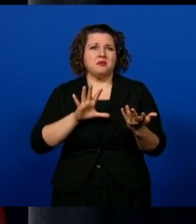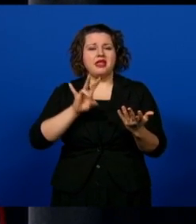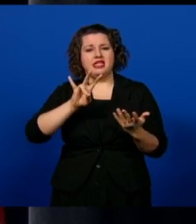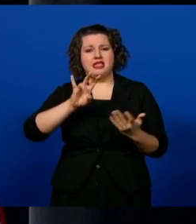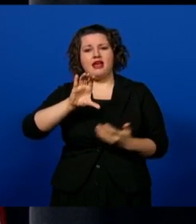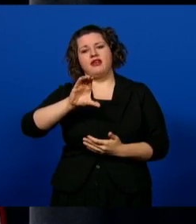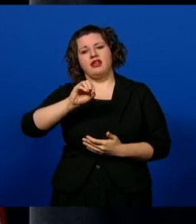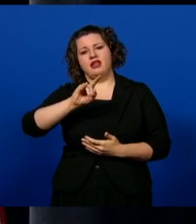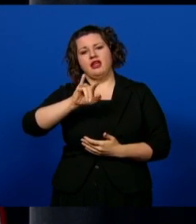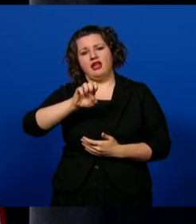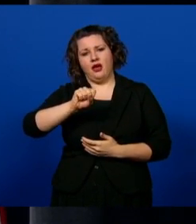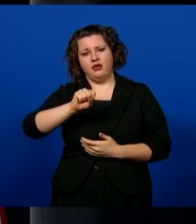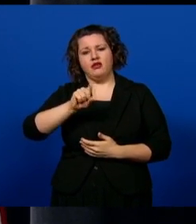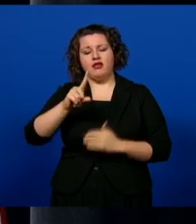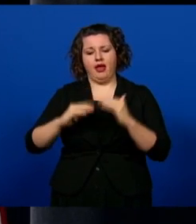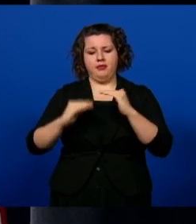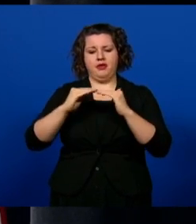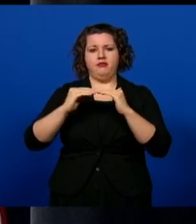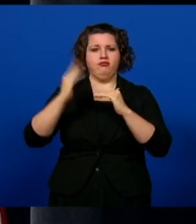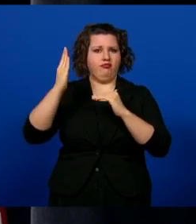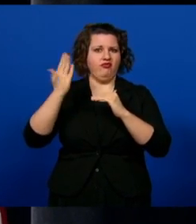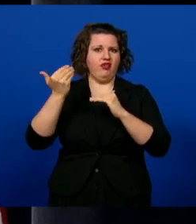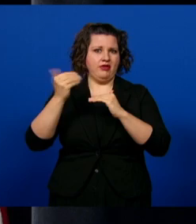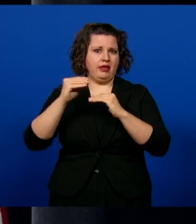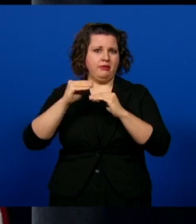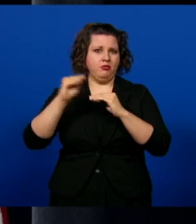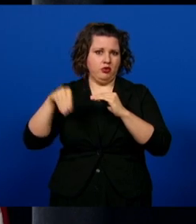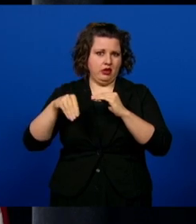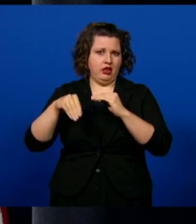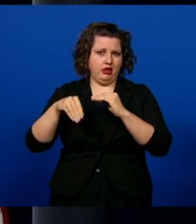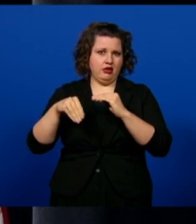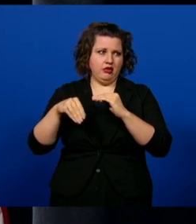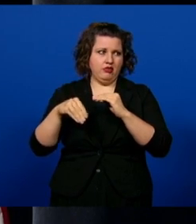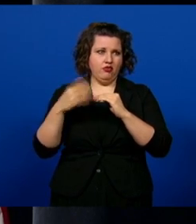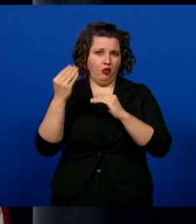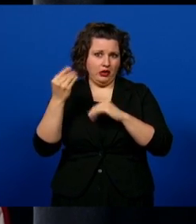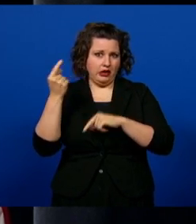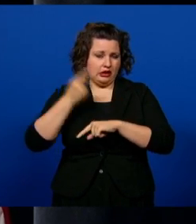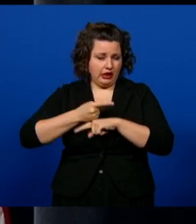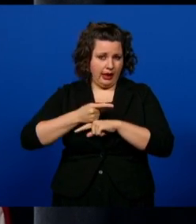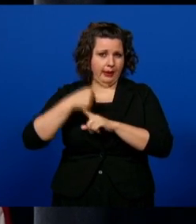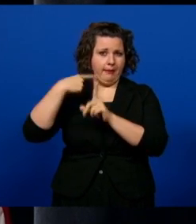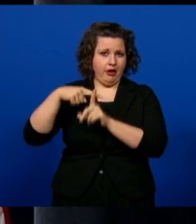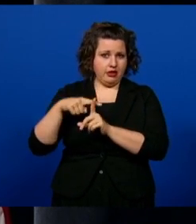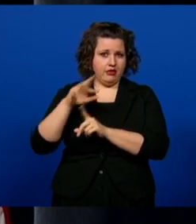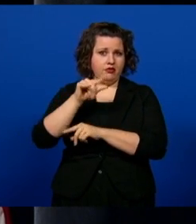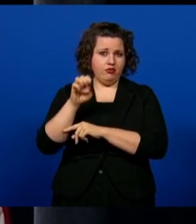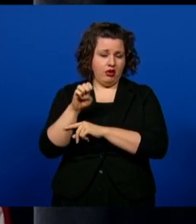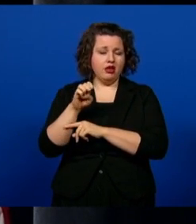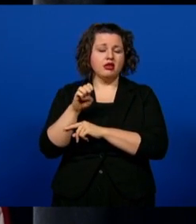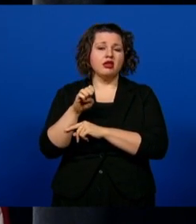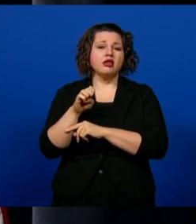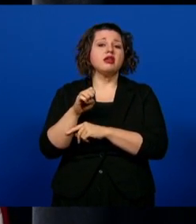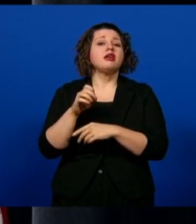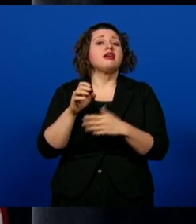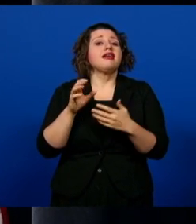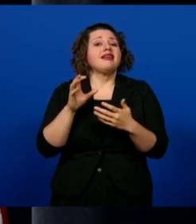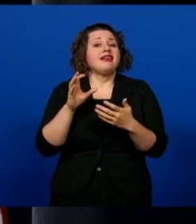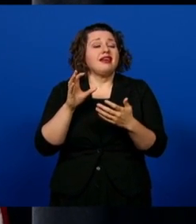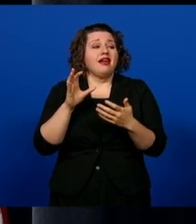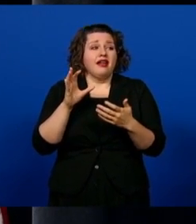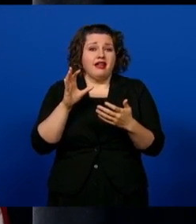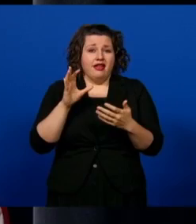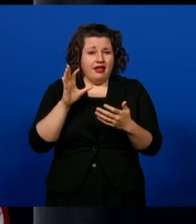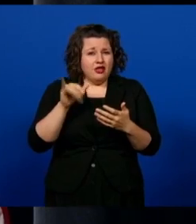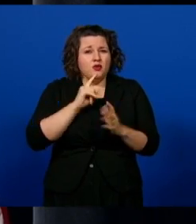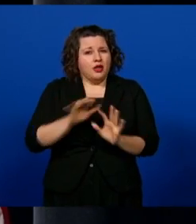that meet or exceed the 15% 14-day positivity rate. But that number, and that's why it's so